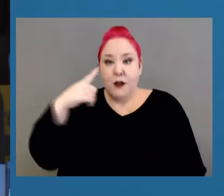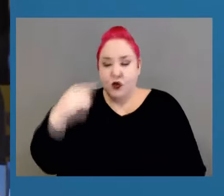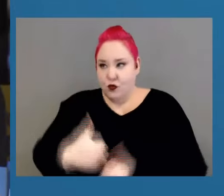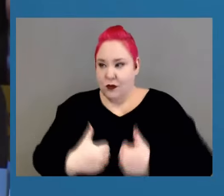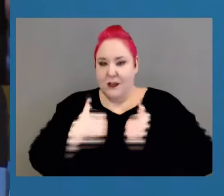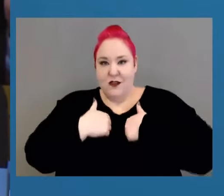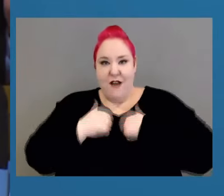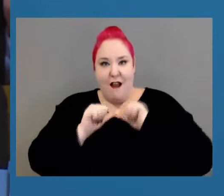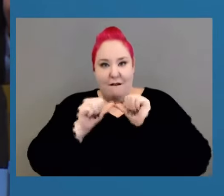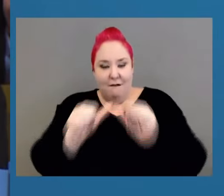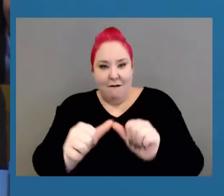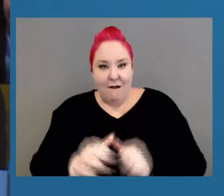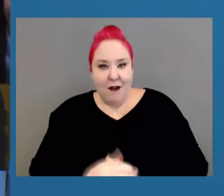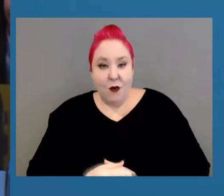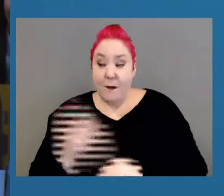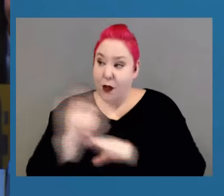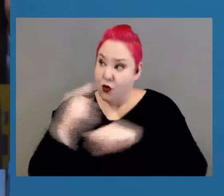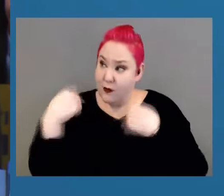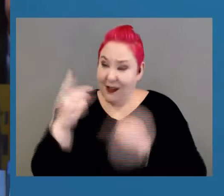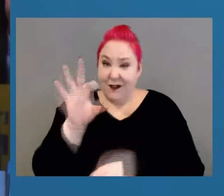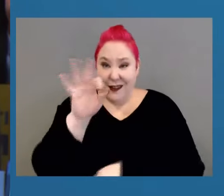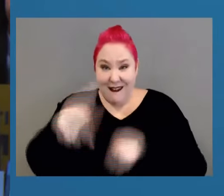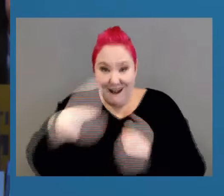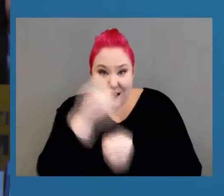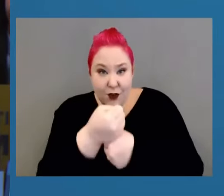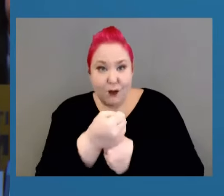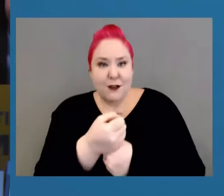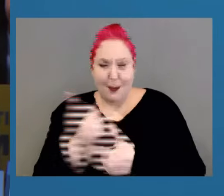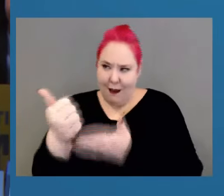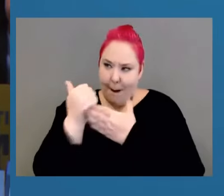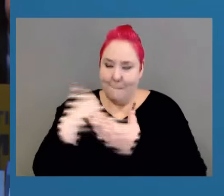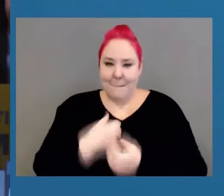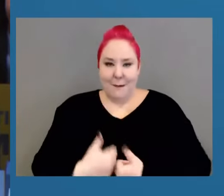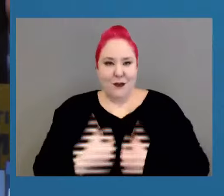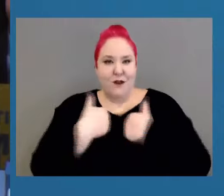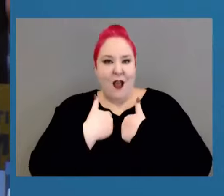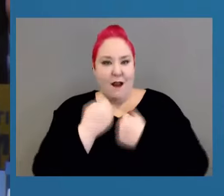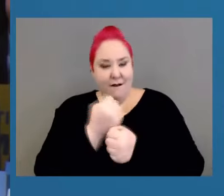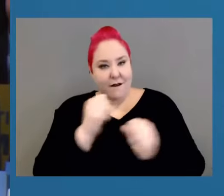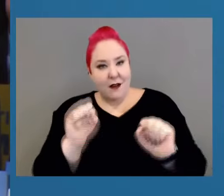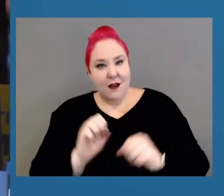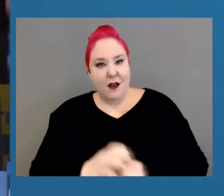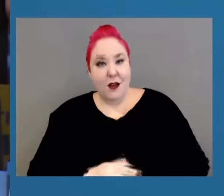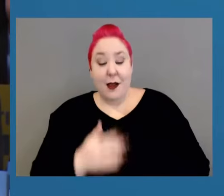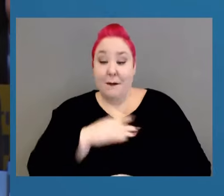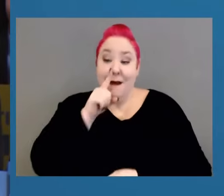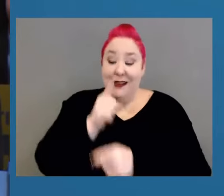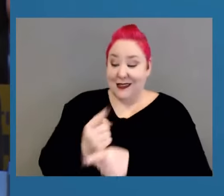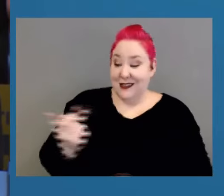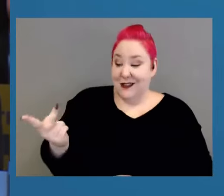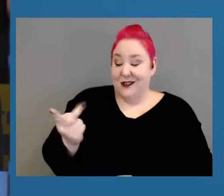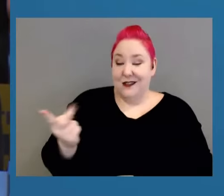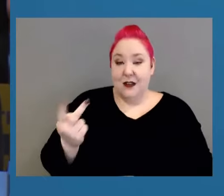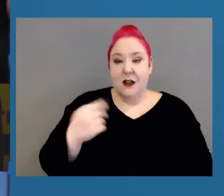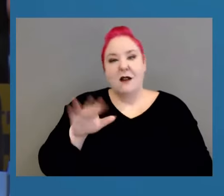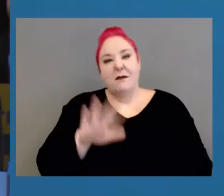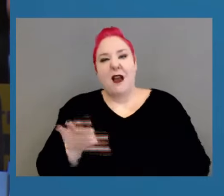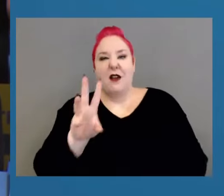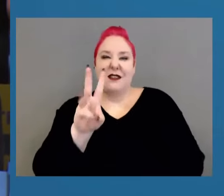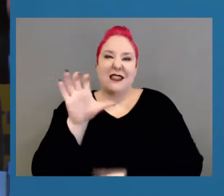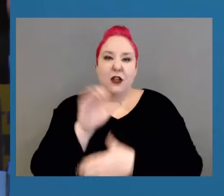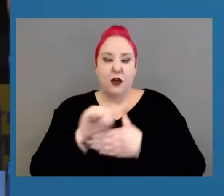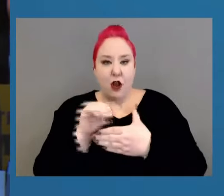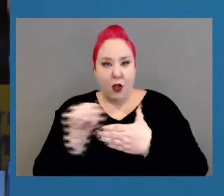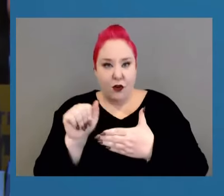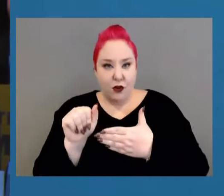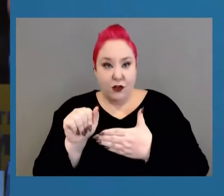9 years and has helped us survive. Between my sister and me, we receive about $600 total. Even with that amount, it's hard to